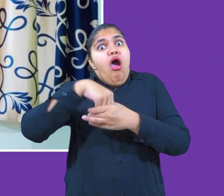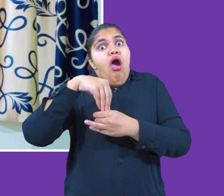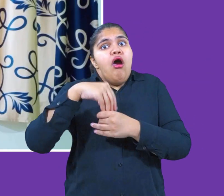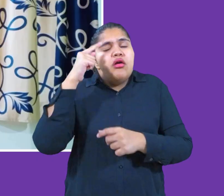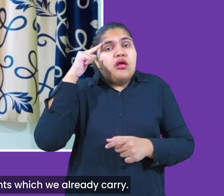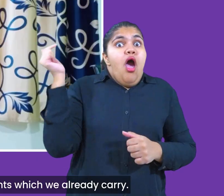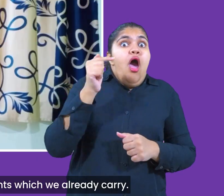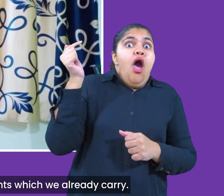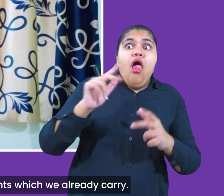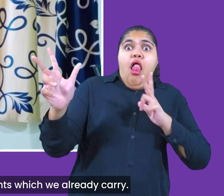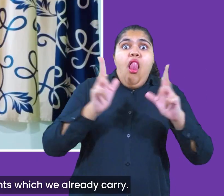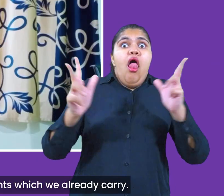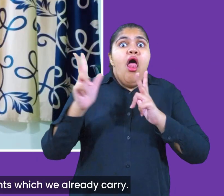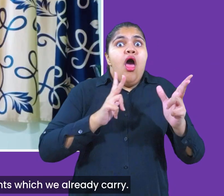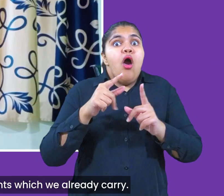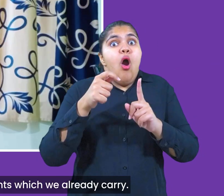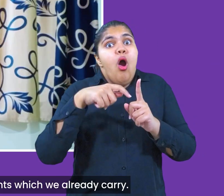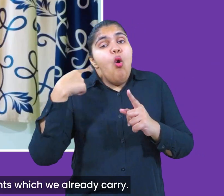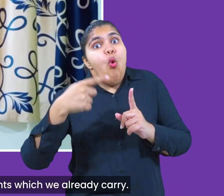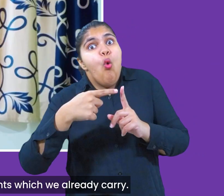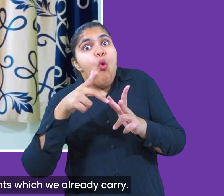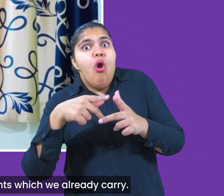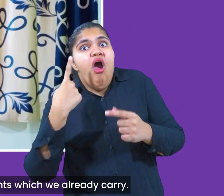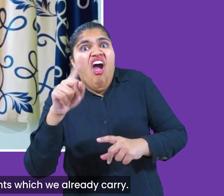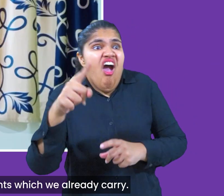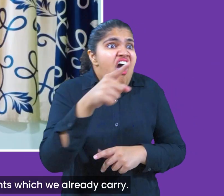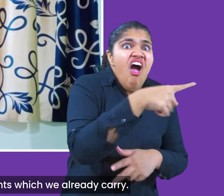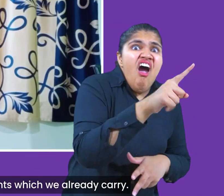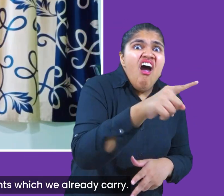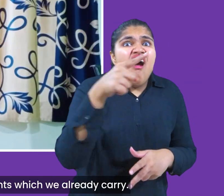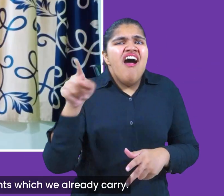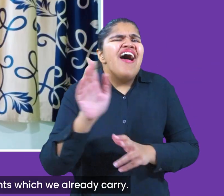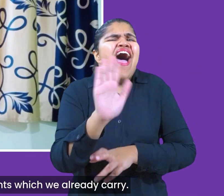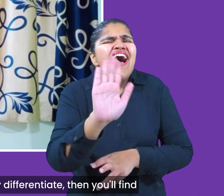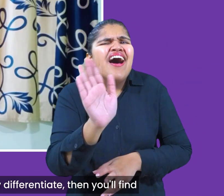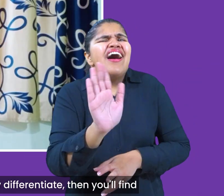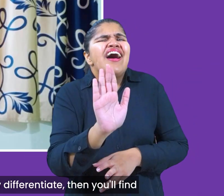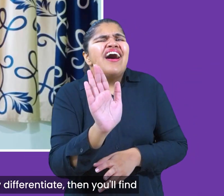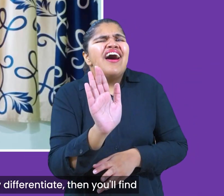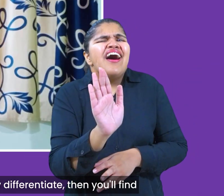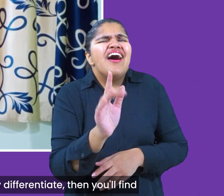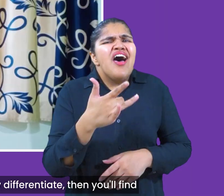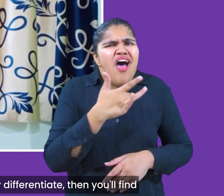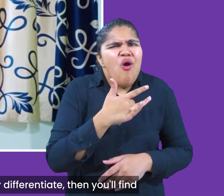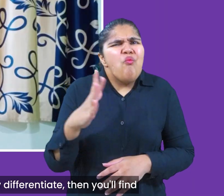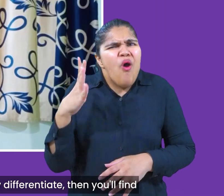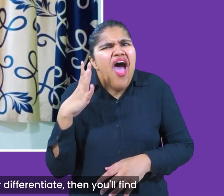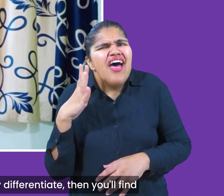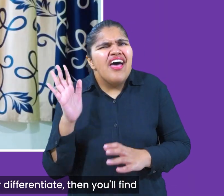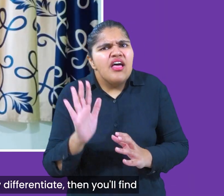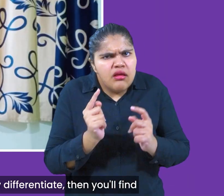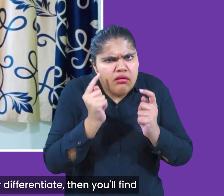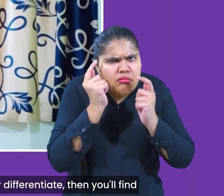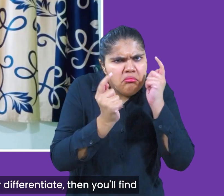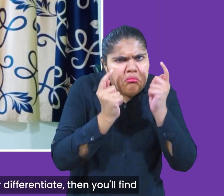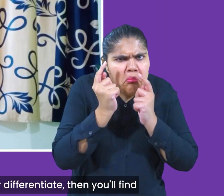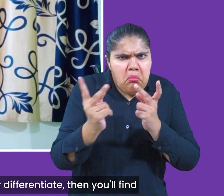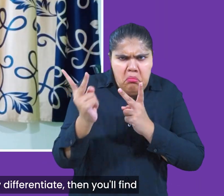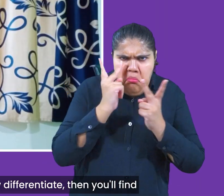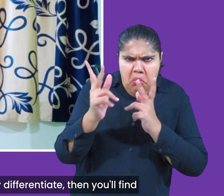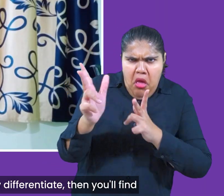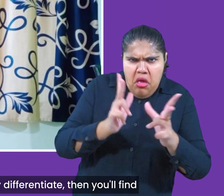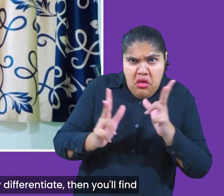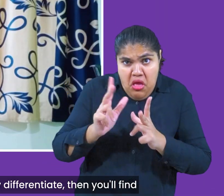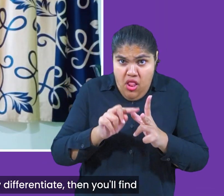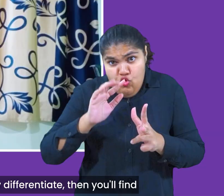positive. Because we need to think like the thoughts which we already carry, is it an opinion or a fact? When you